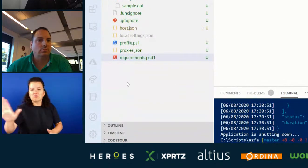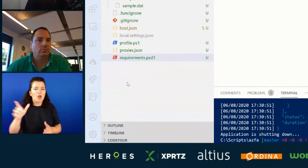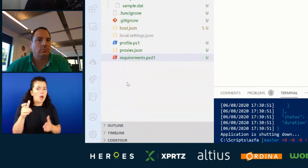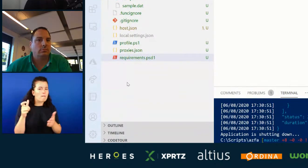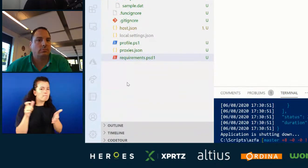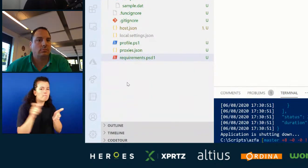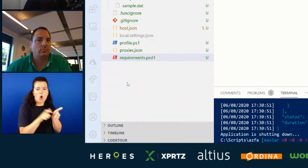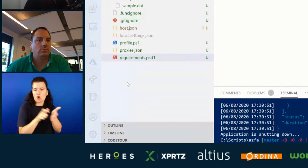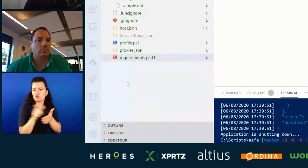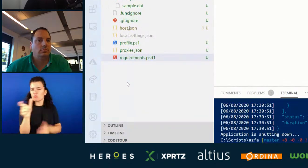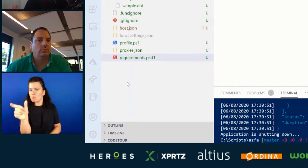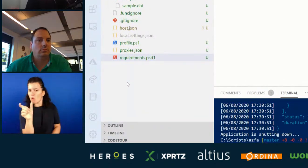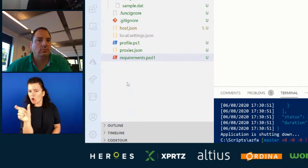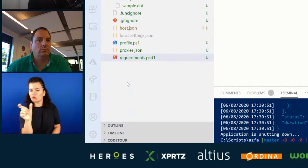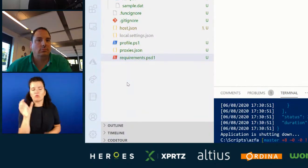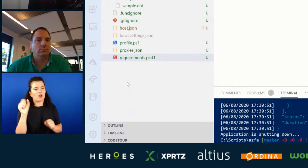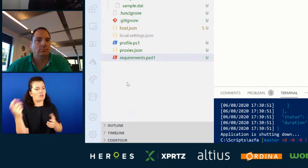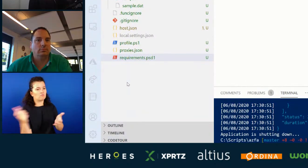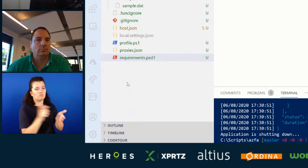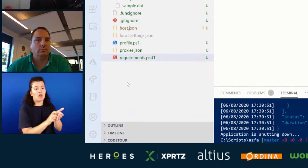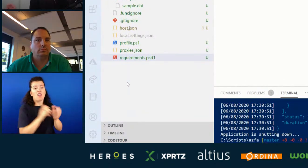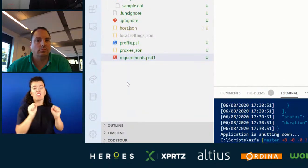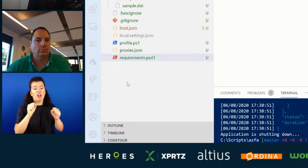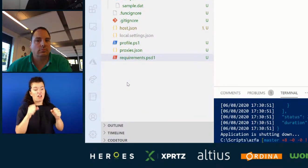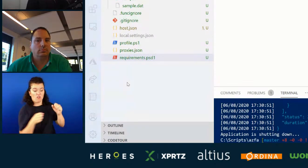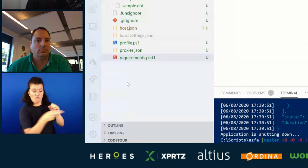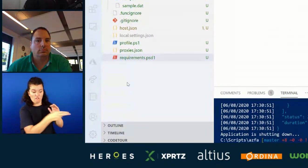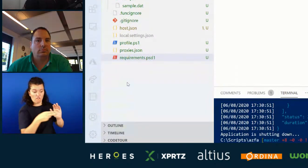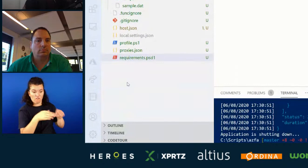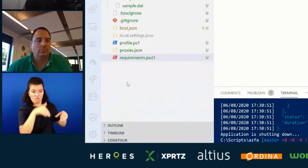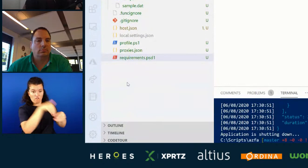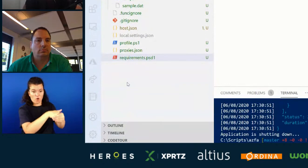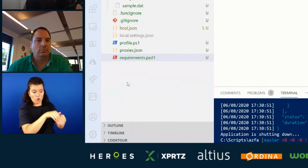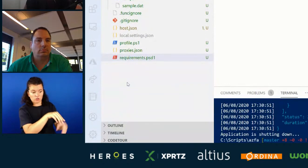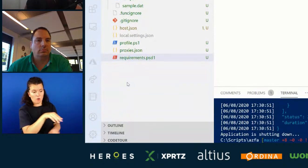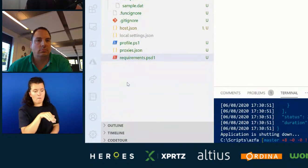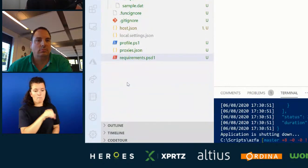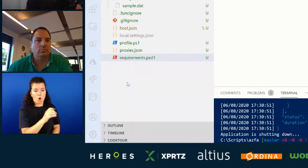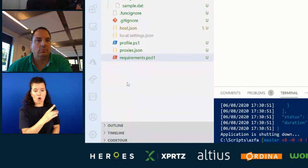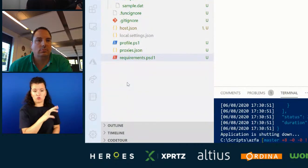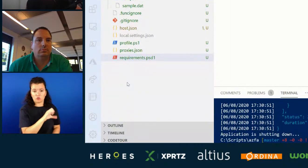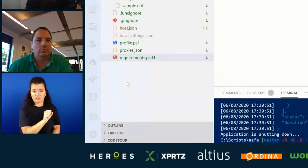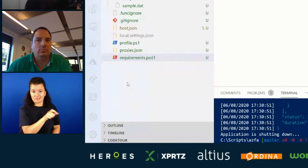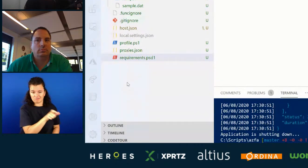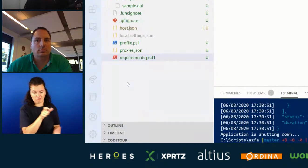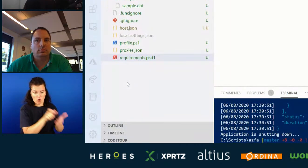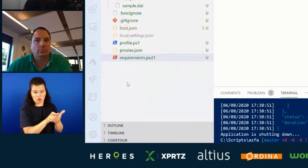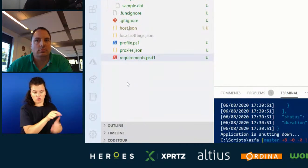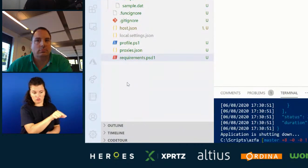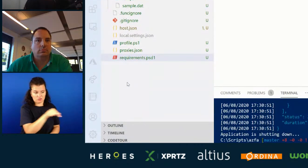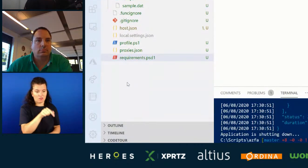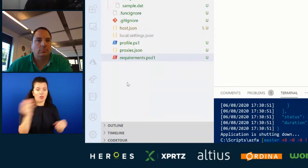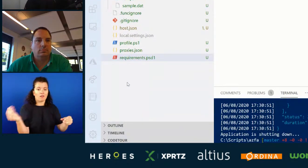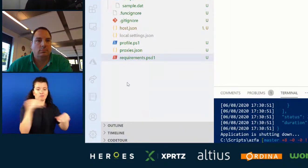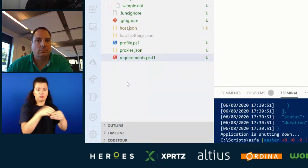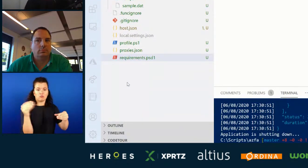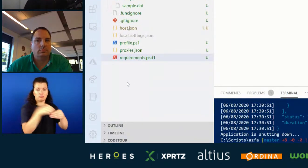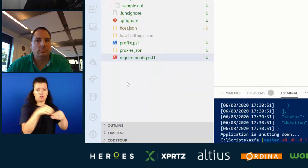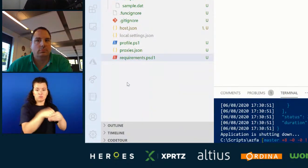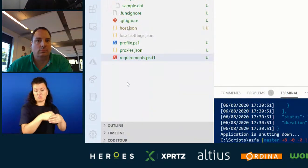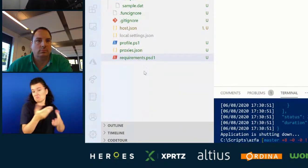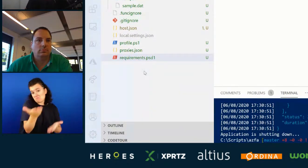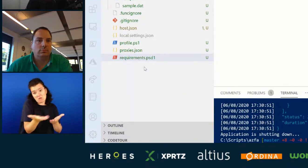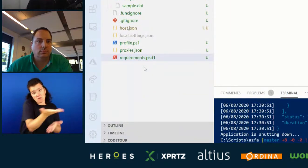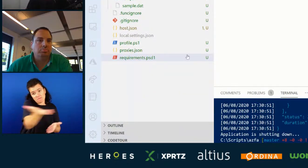app. You can create a separate folder called modules and add your own function modules in there, if that's something you